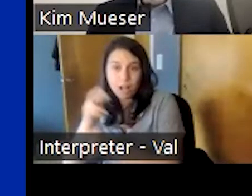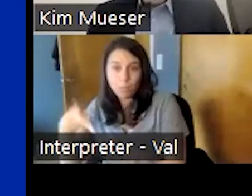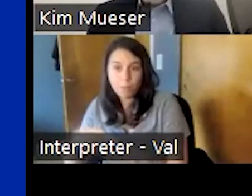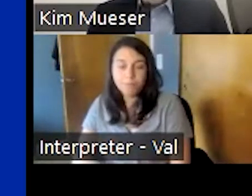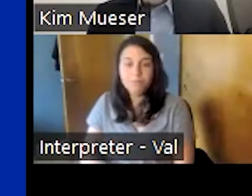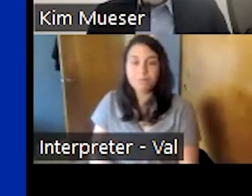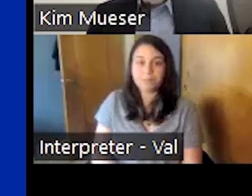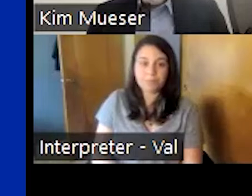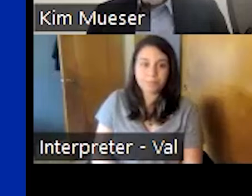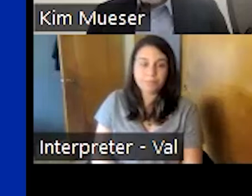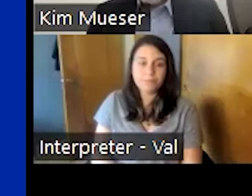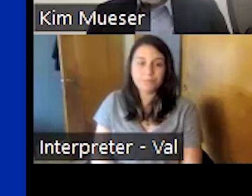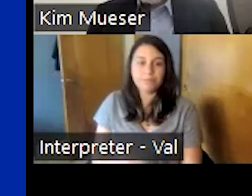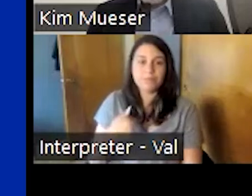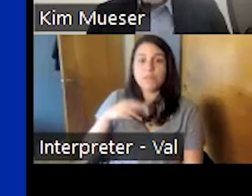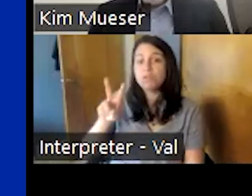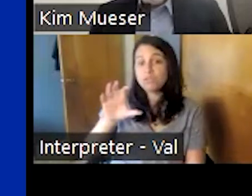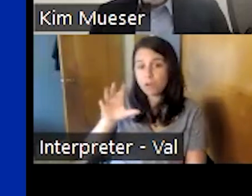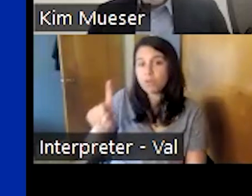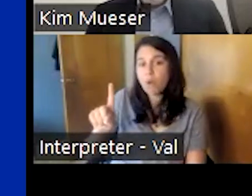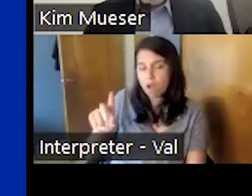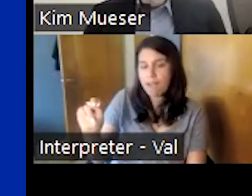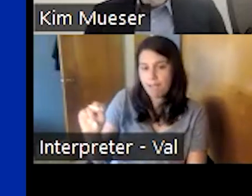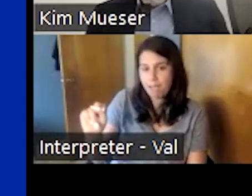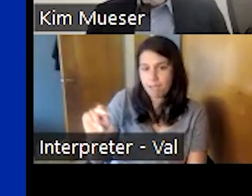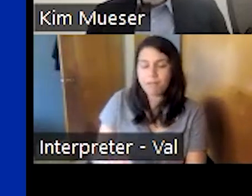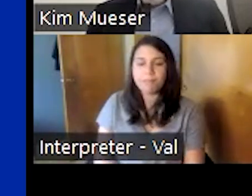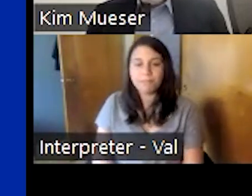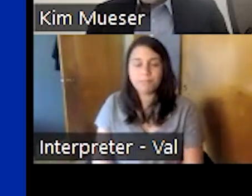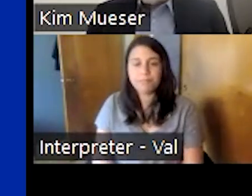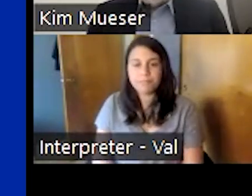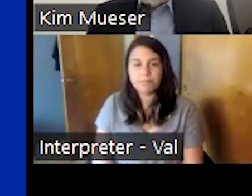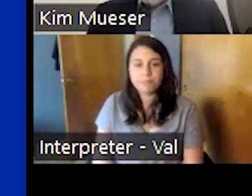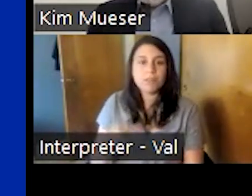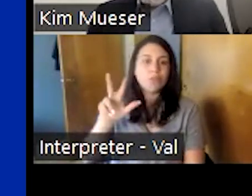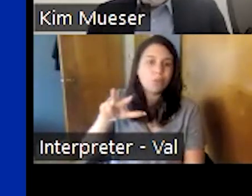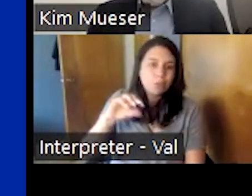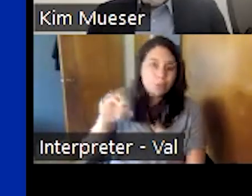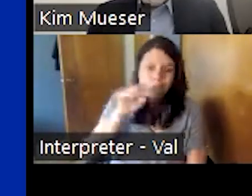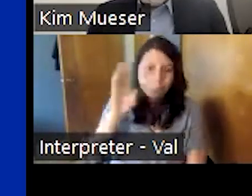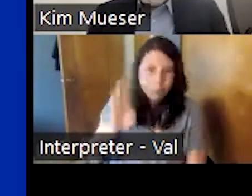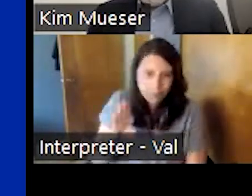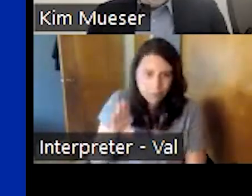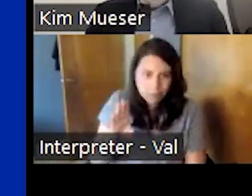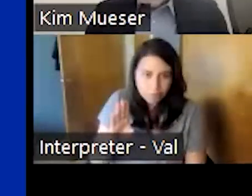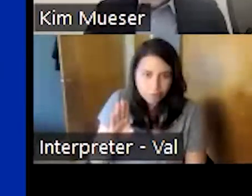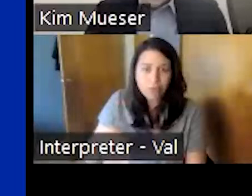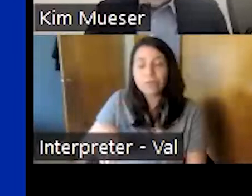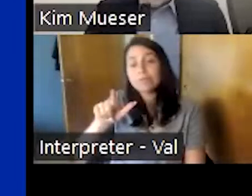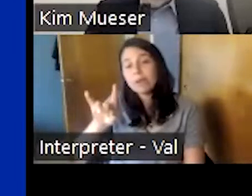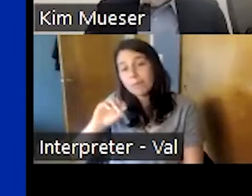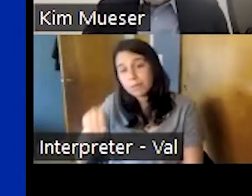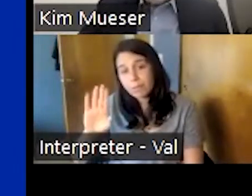201 individuals, 33% schizophrenia spectrum, 28% borderline personality